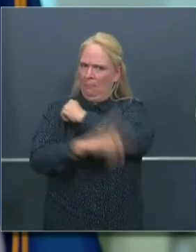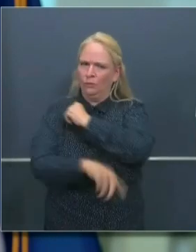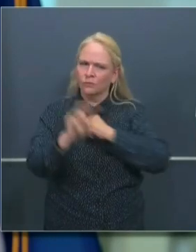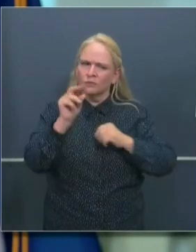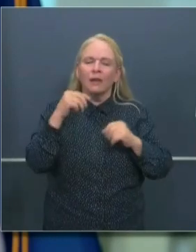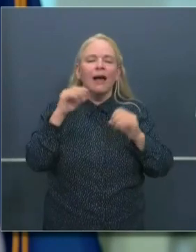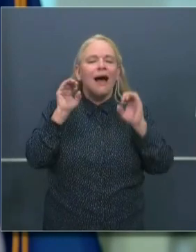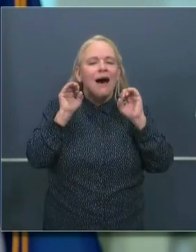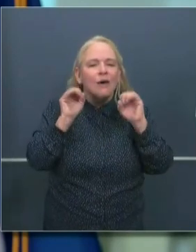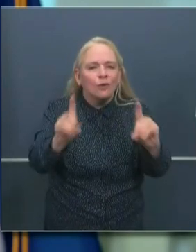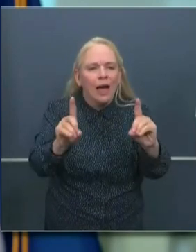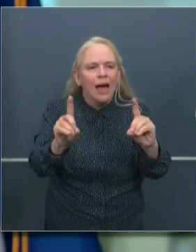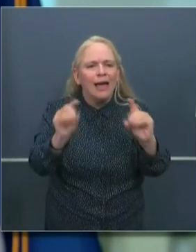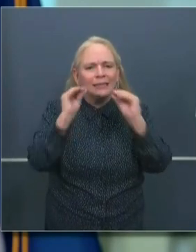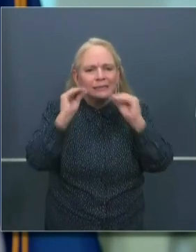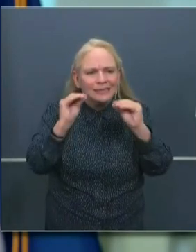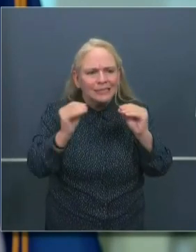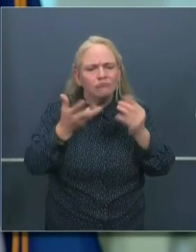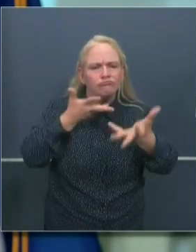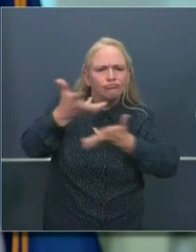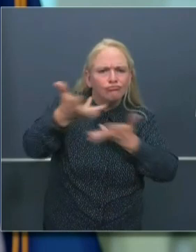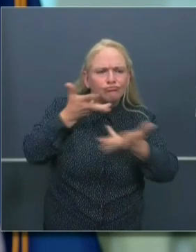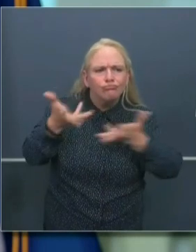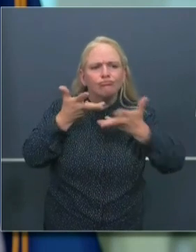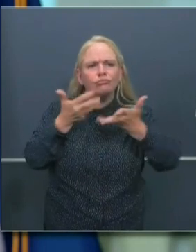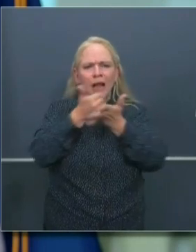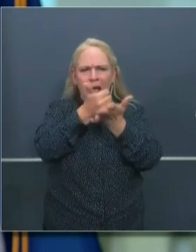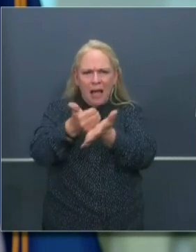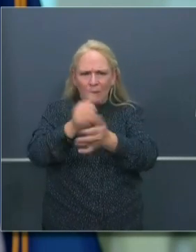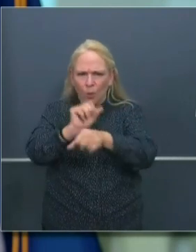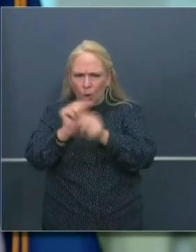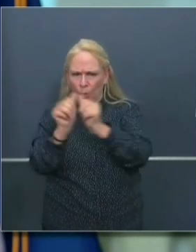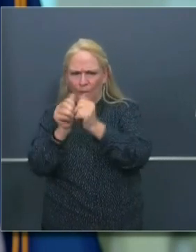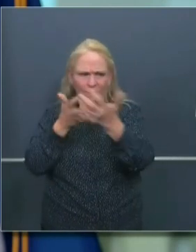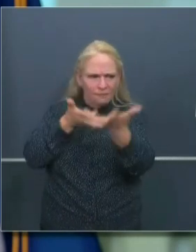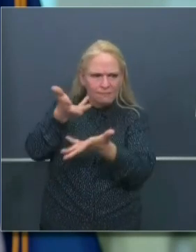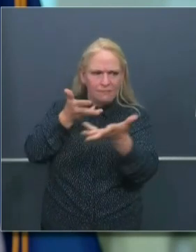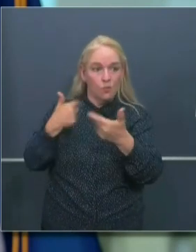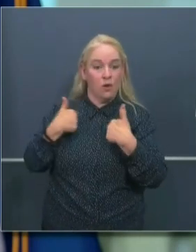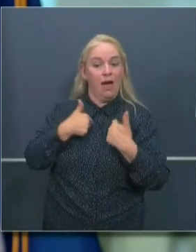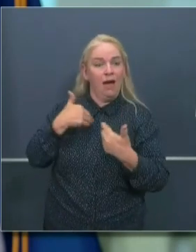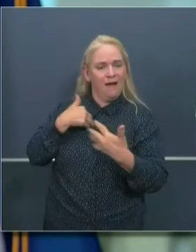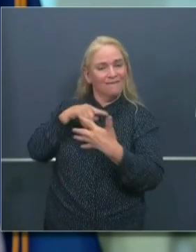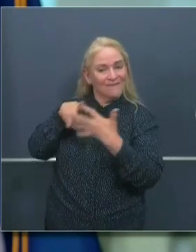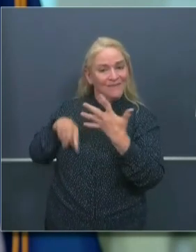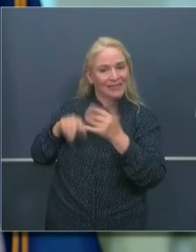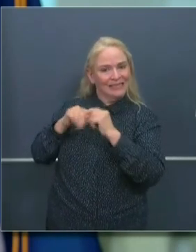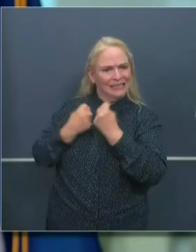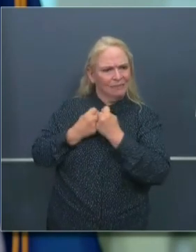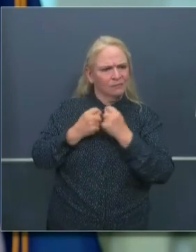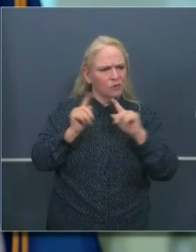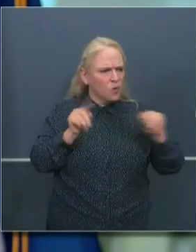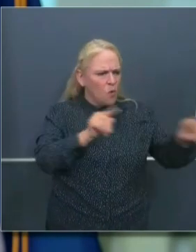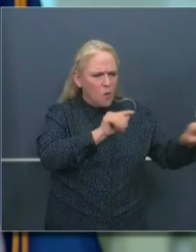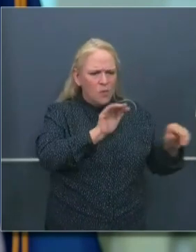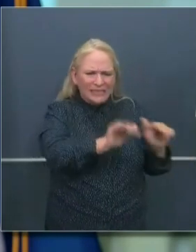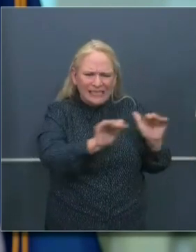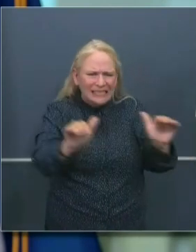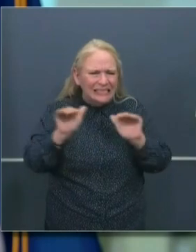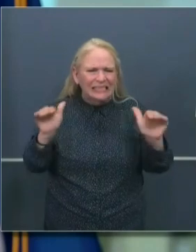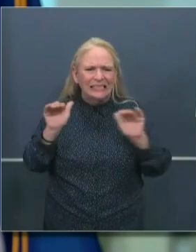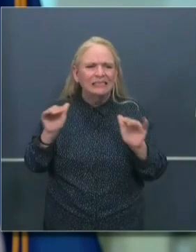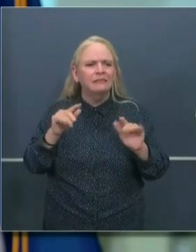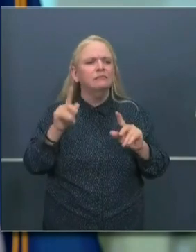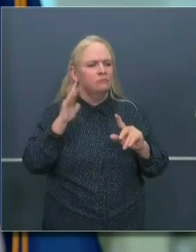and engagement to work through conditions. We've got these teams in 6 different regions in the state. They're targeting enforcement based